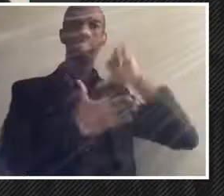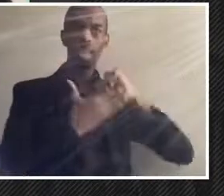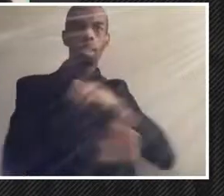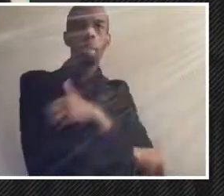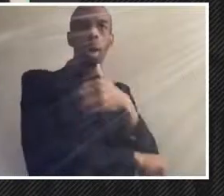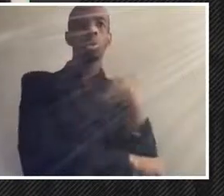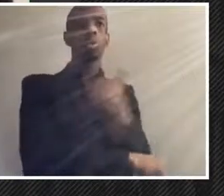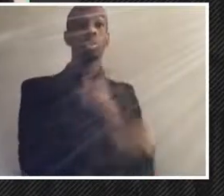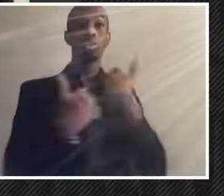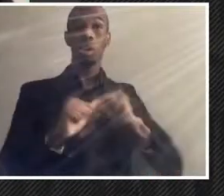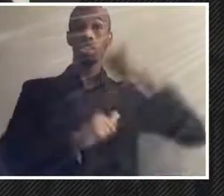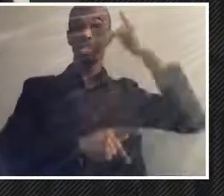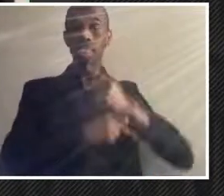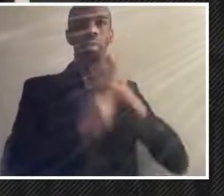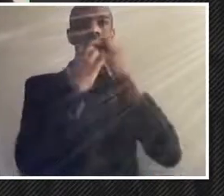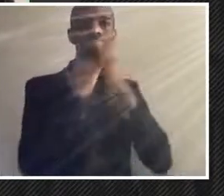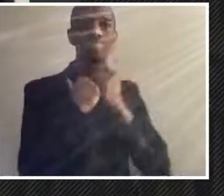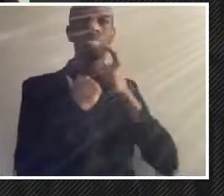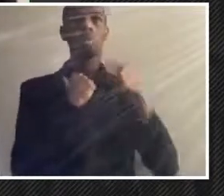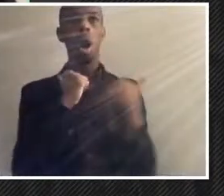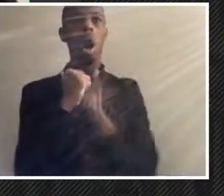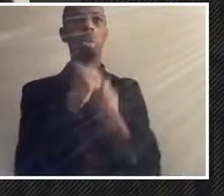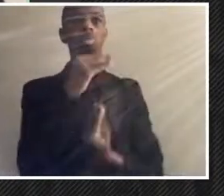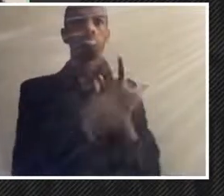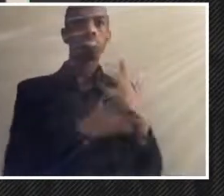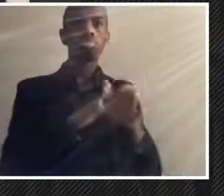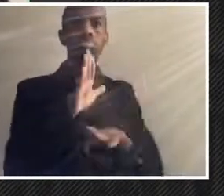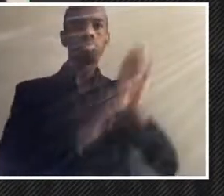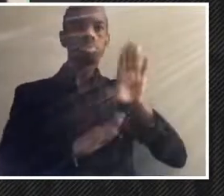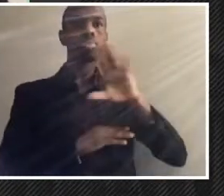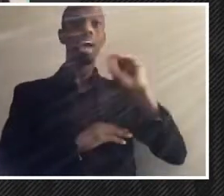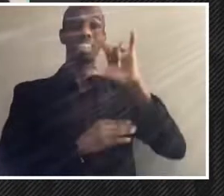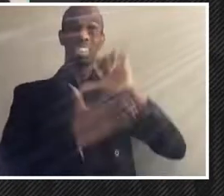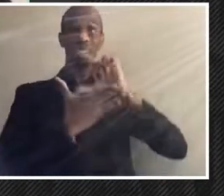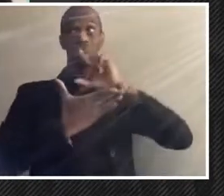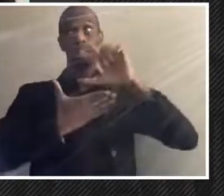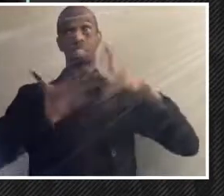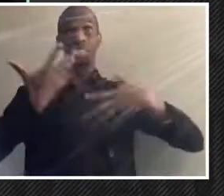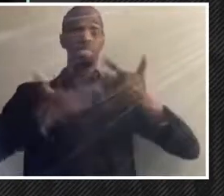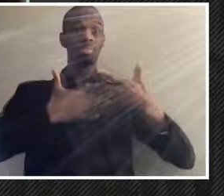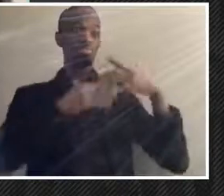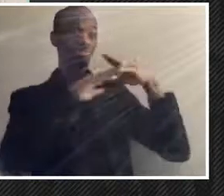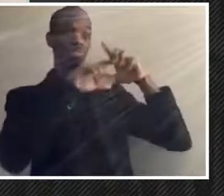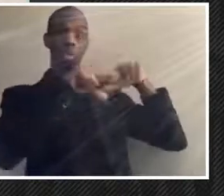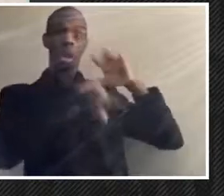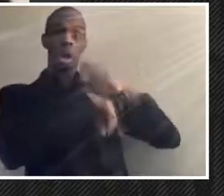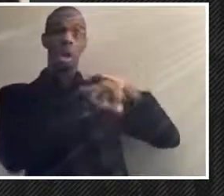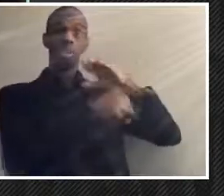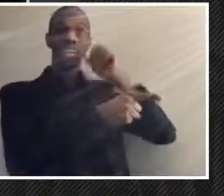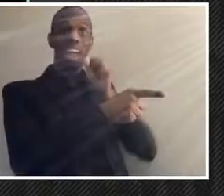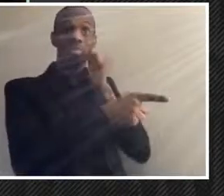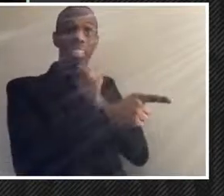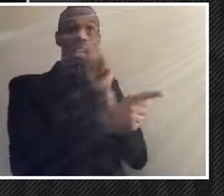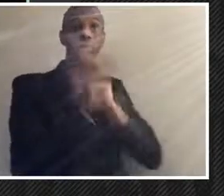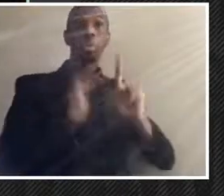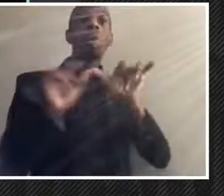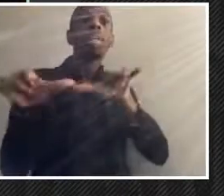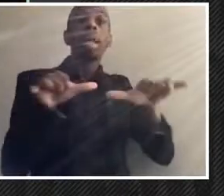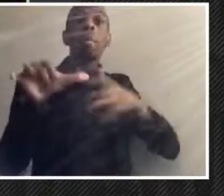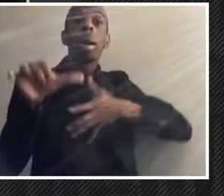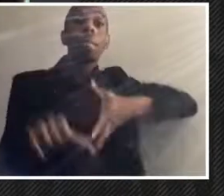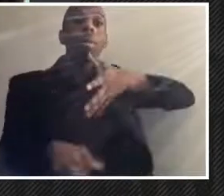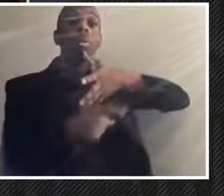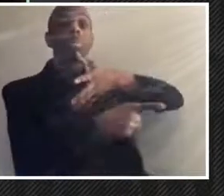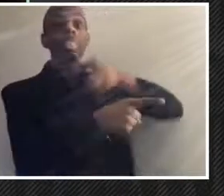to grow. And that is really, you know, on the backs of everyday people like my mother, who is a working class woman. She's probably